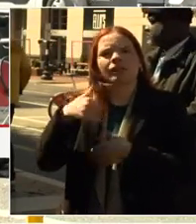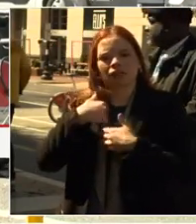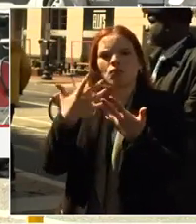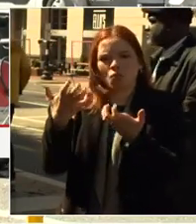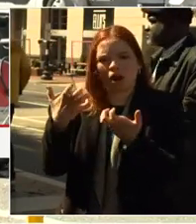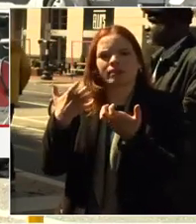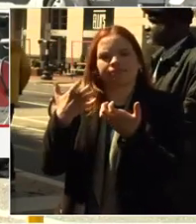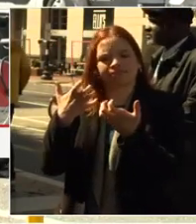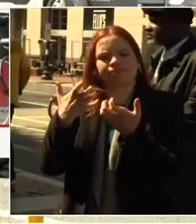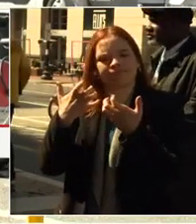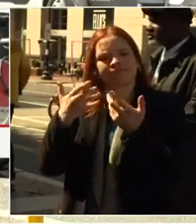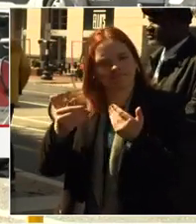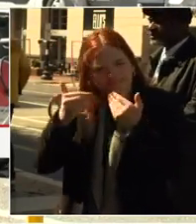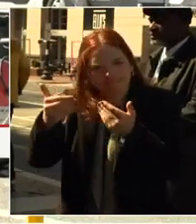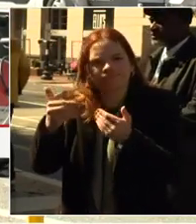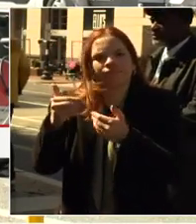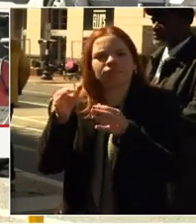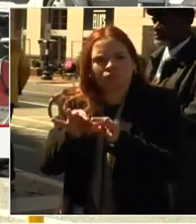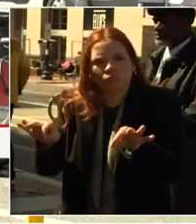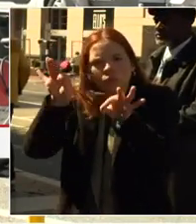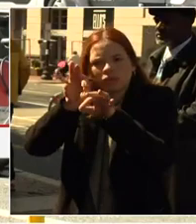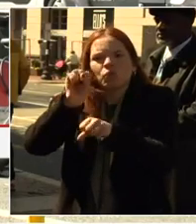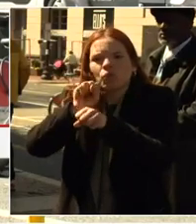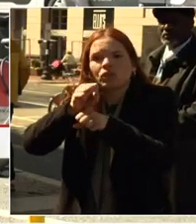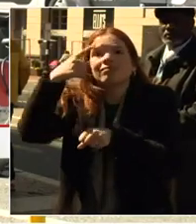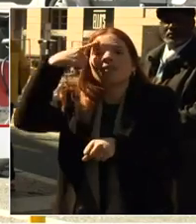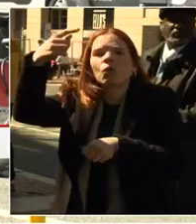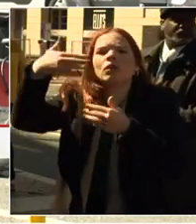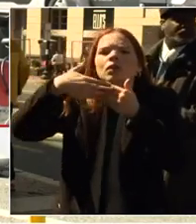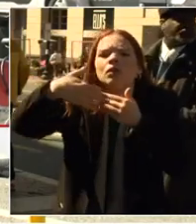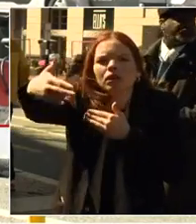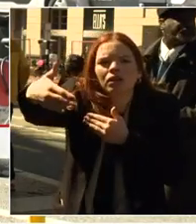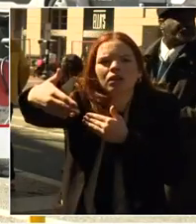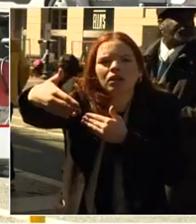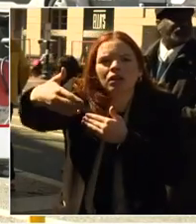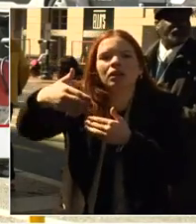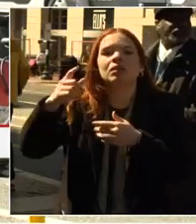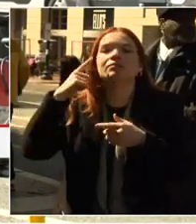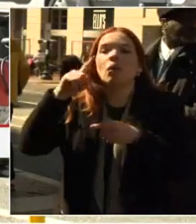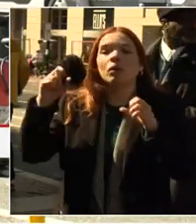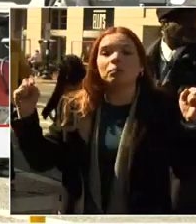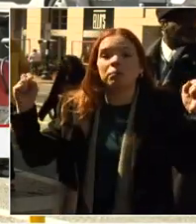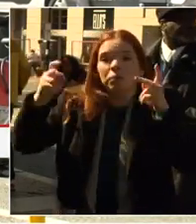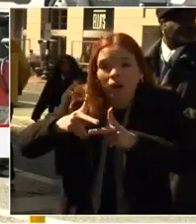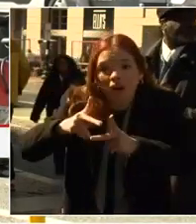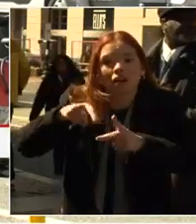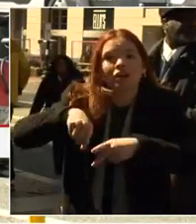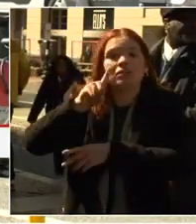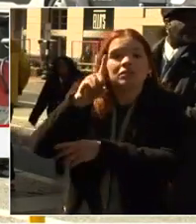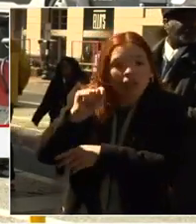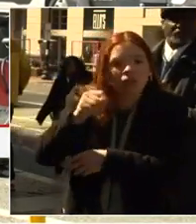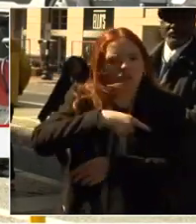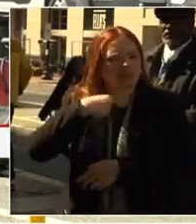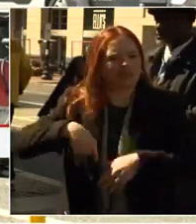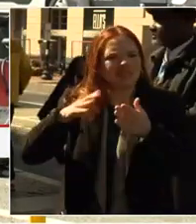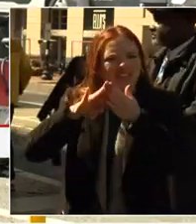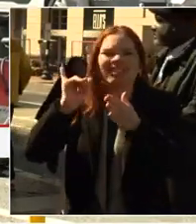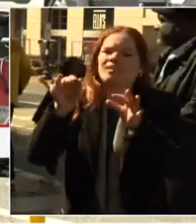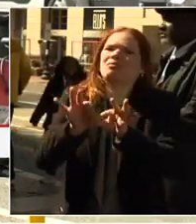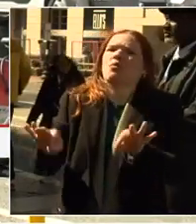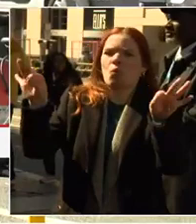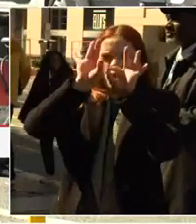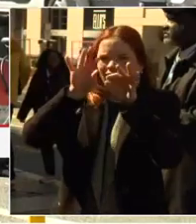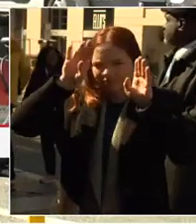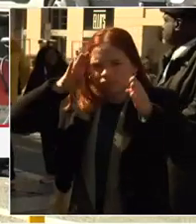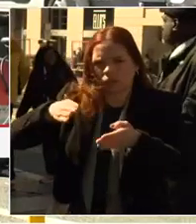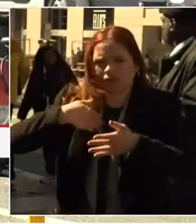that's ahead. And the comeback of our downtown is among our most important work. And I have